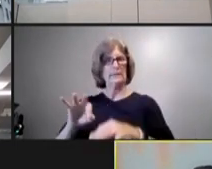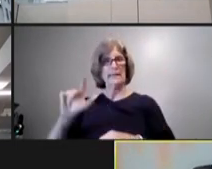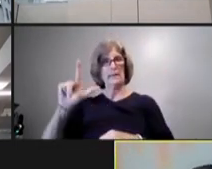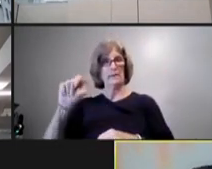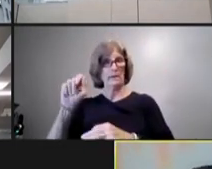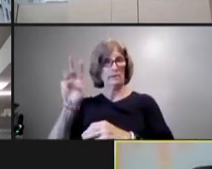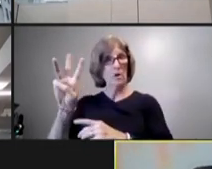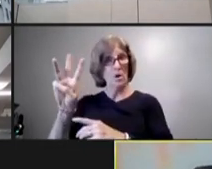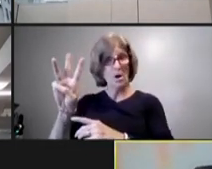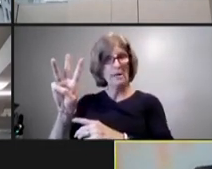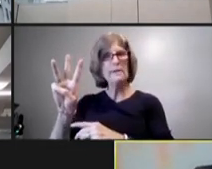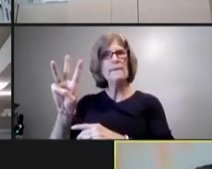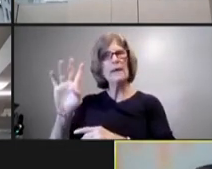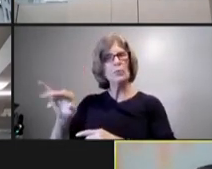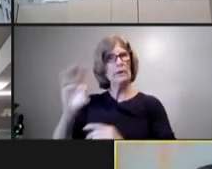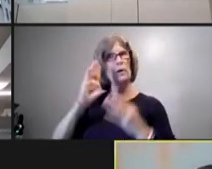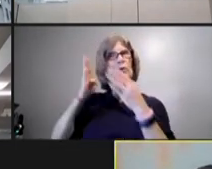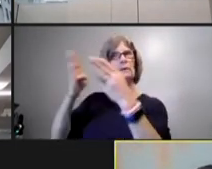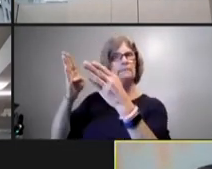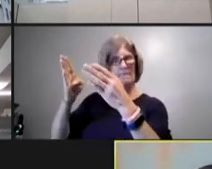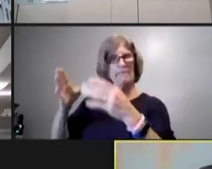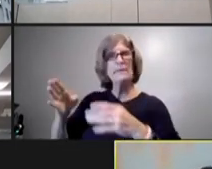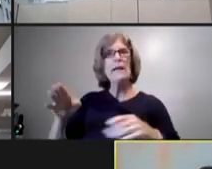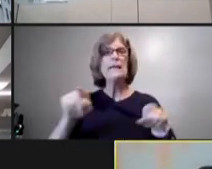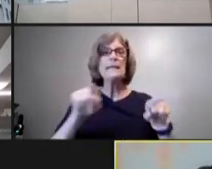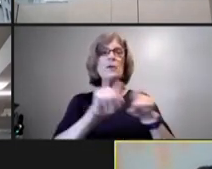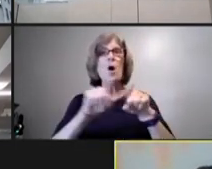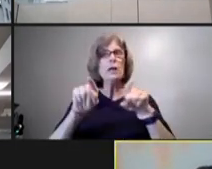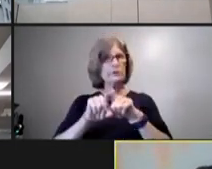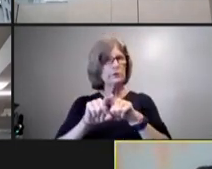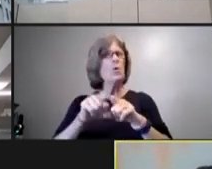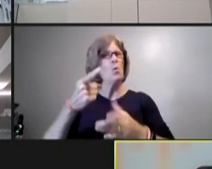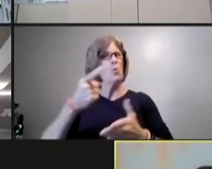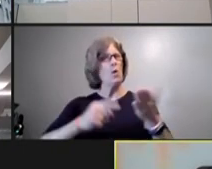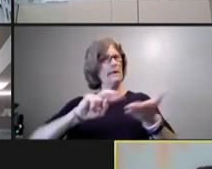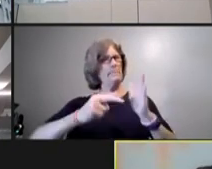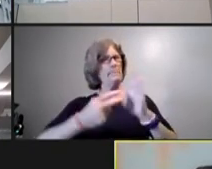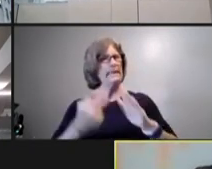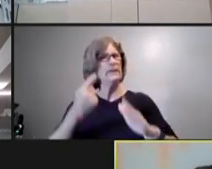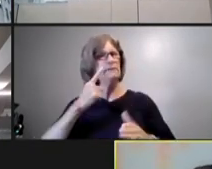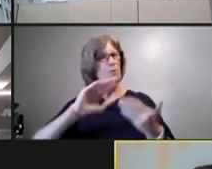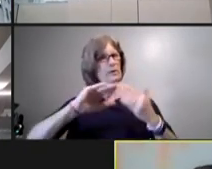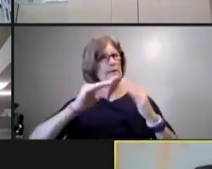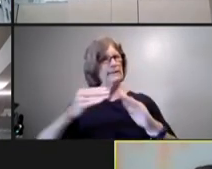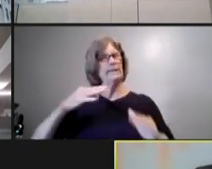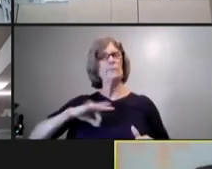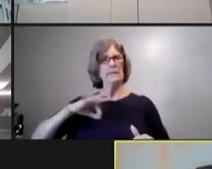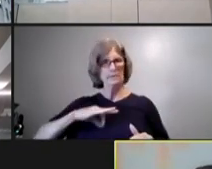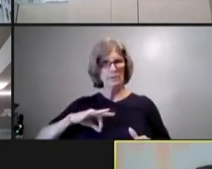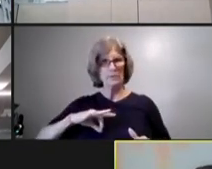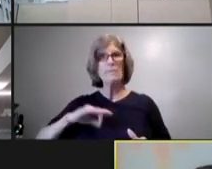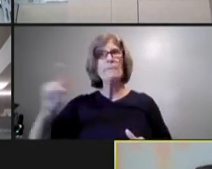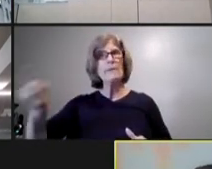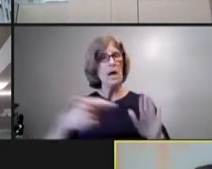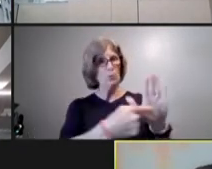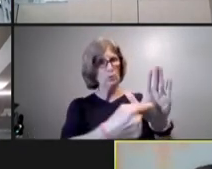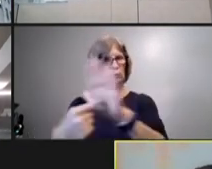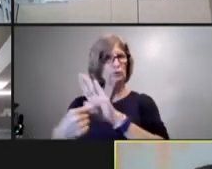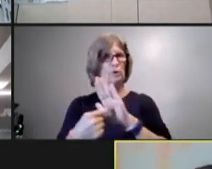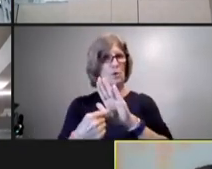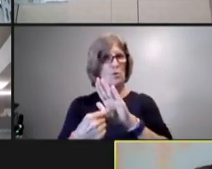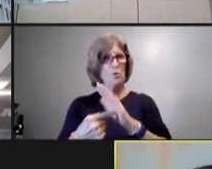that we're discussing, as well as what the context is in the city of Pittsburgh. In what we'll what I'll show is